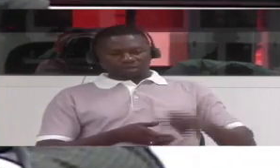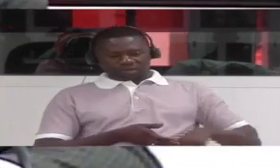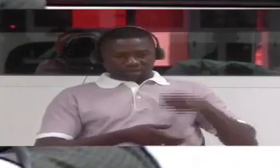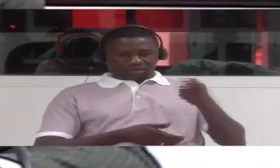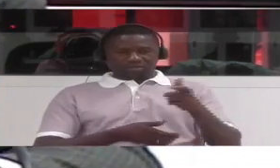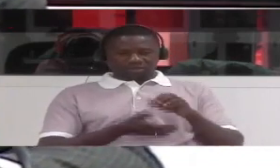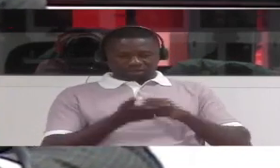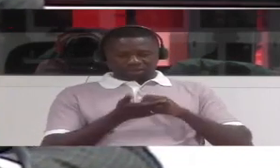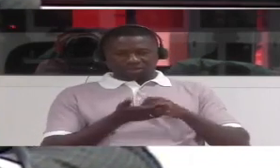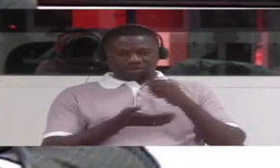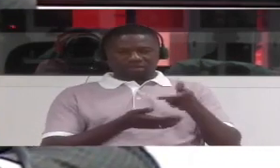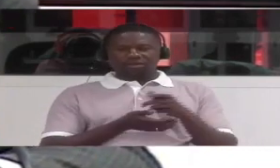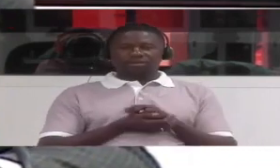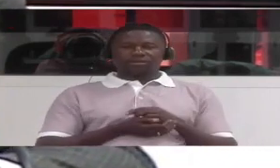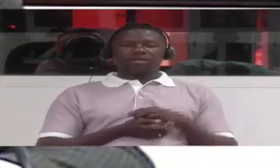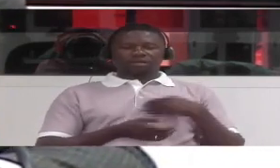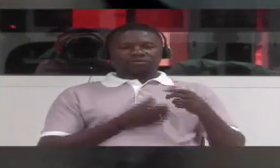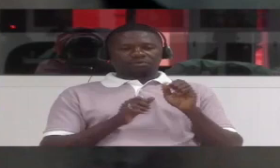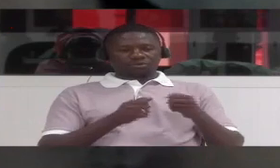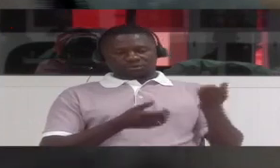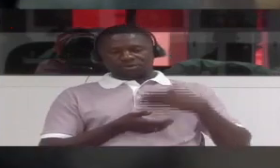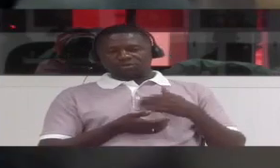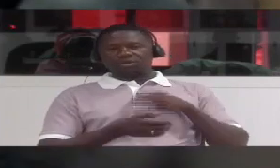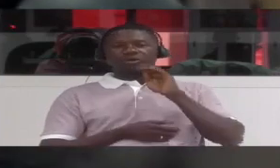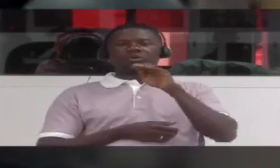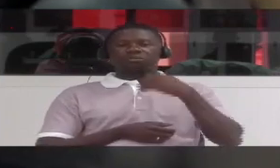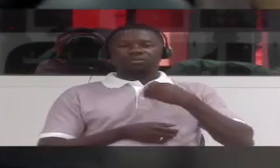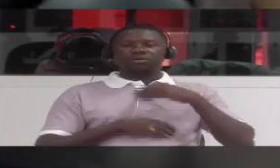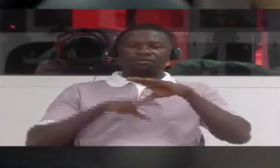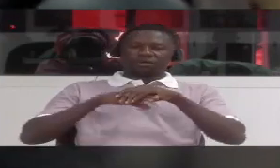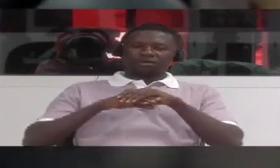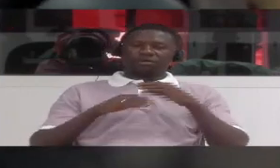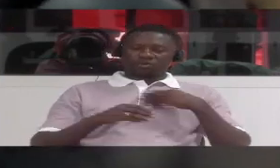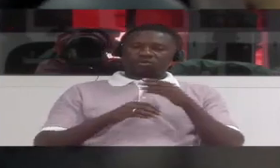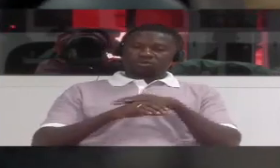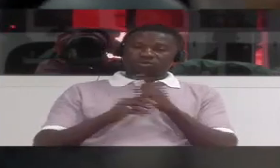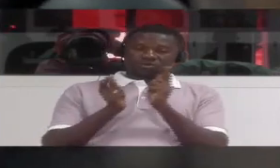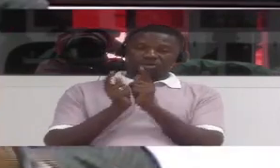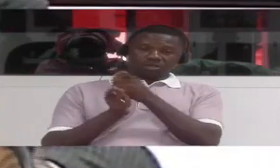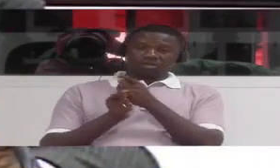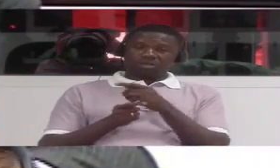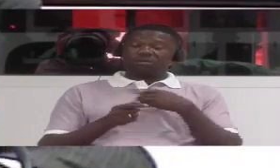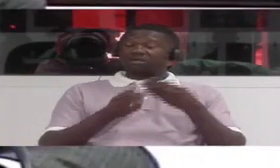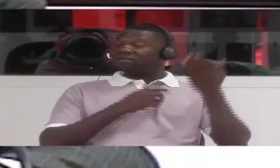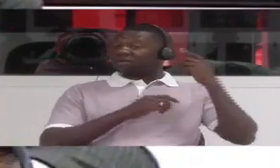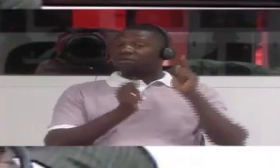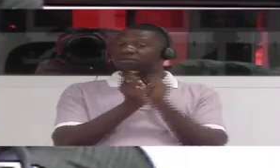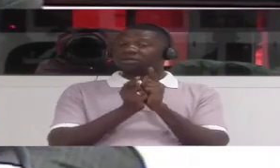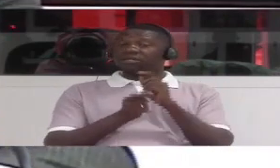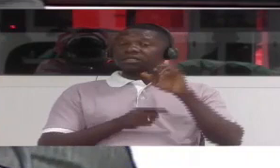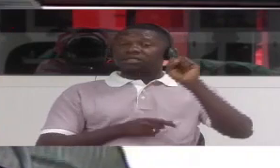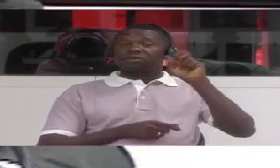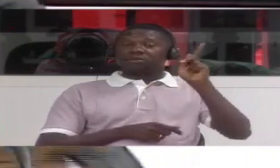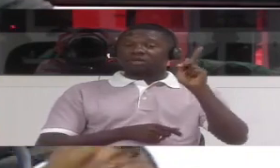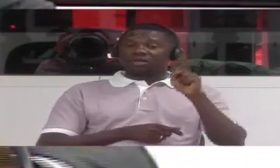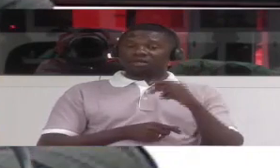I called my friend, whom I was with shortly before my arrest, Abdusalam. I told him, well, you know, after you left, the man who was